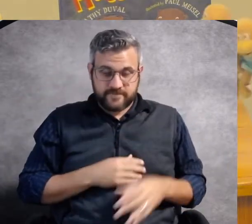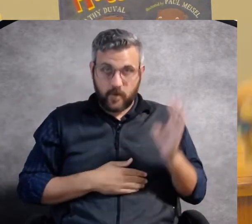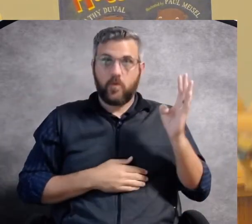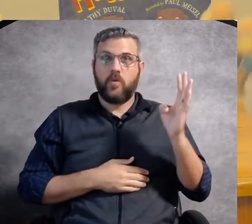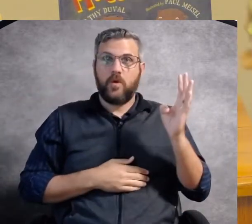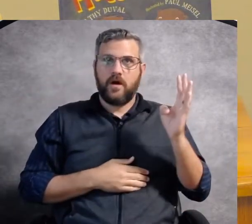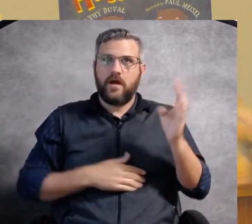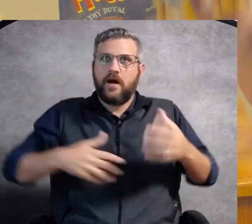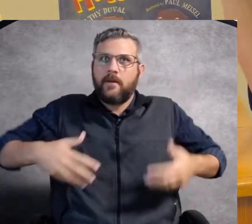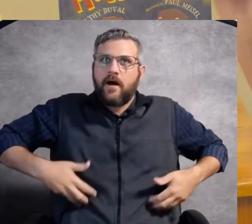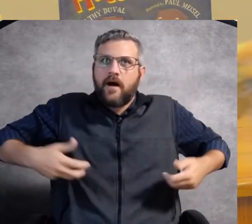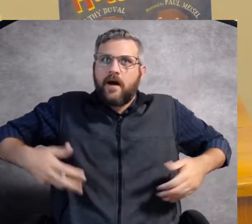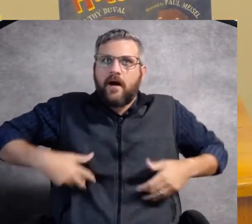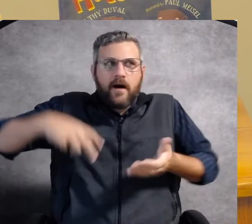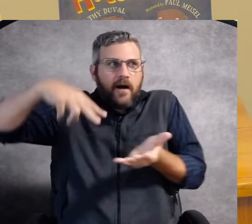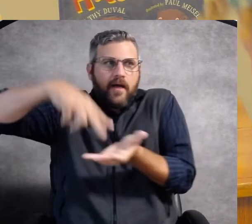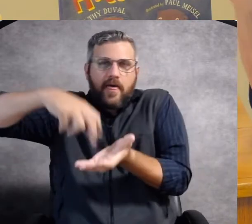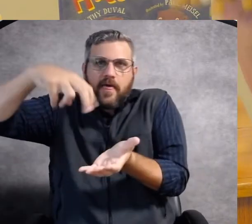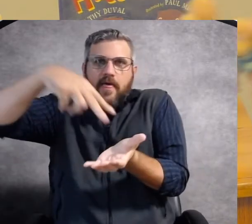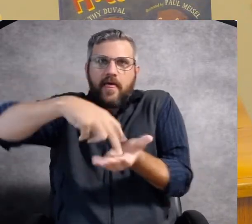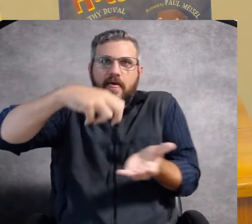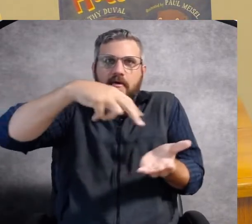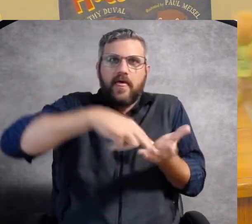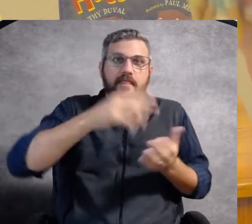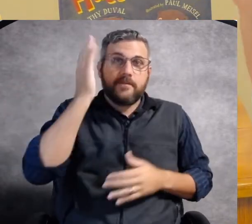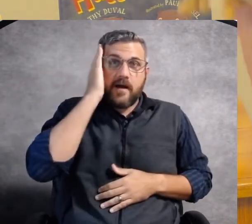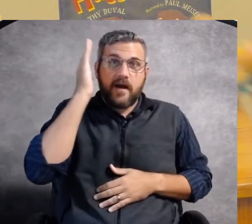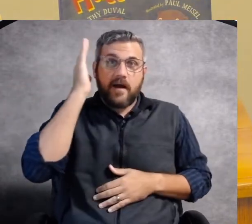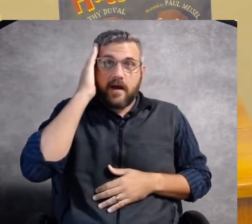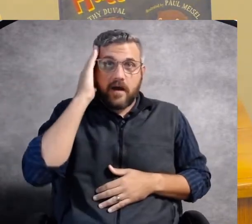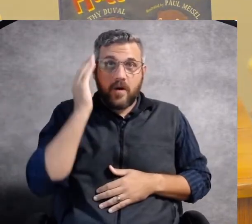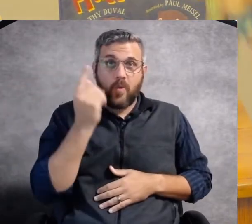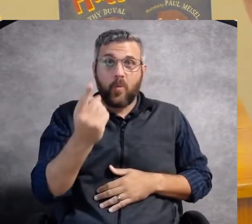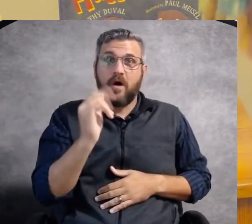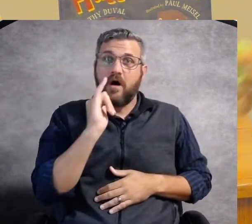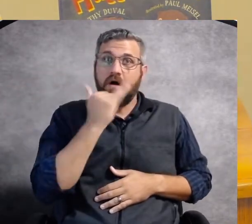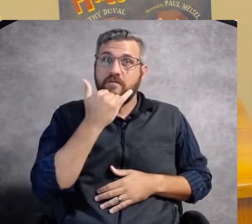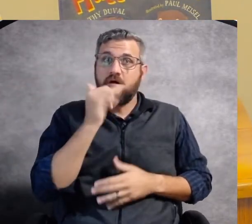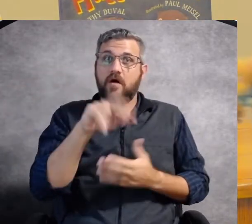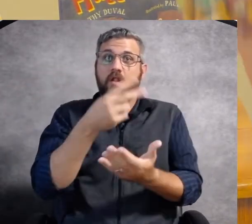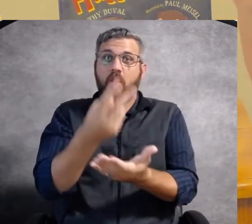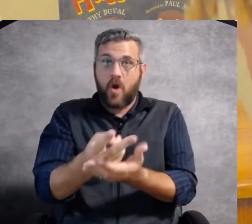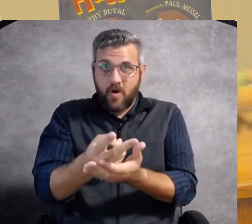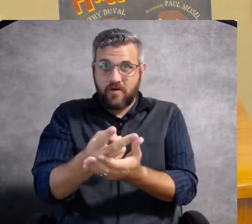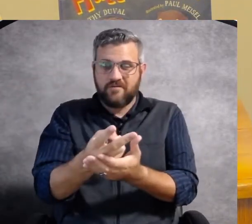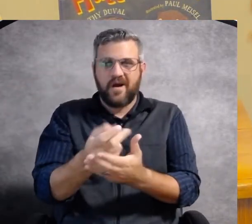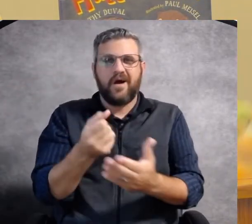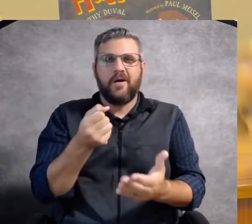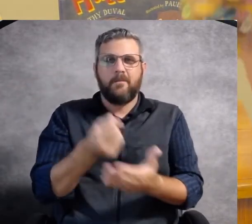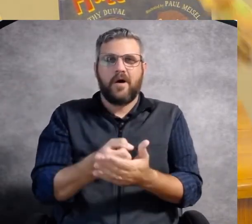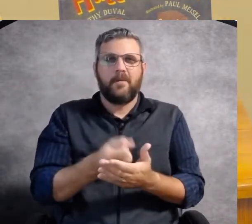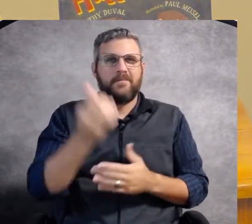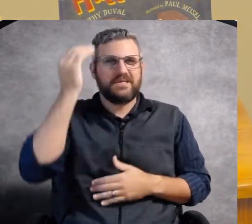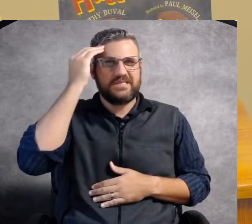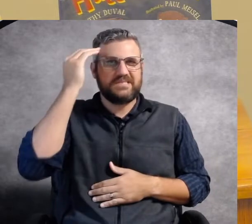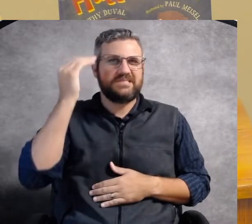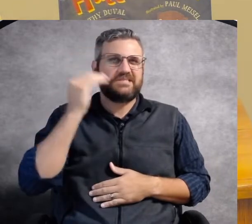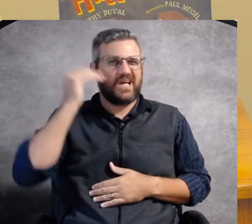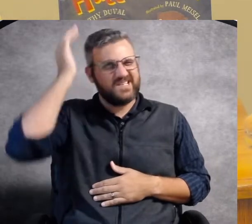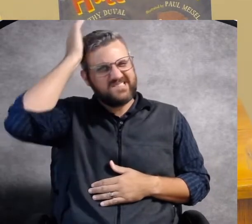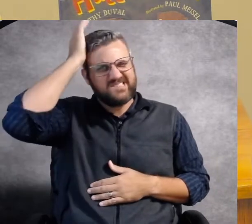jumping on the bed. 4 little monkeys jumping on the bed. One fell